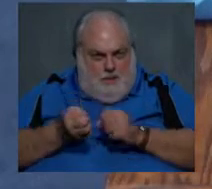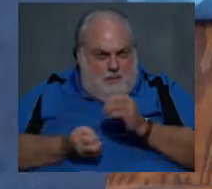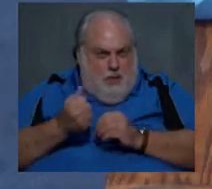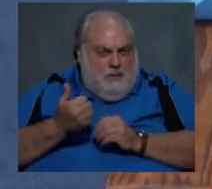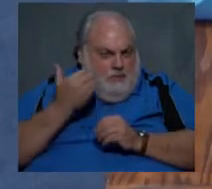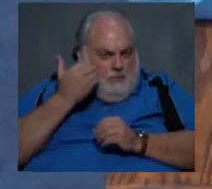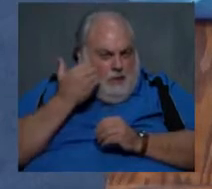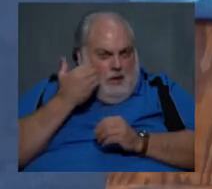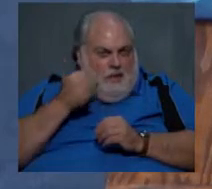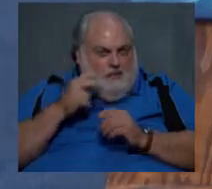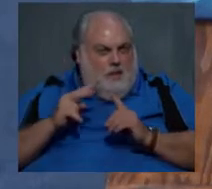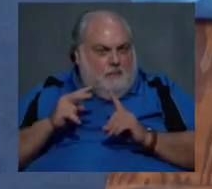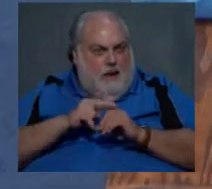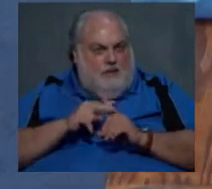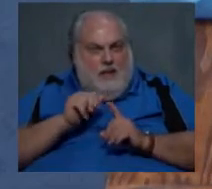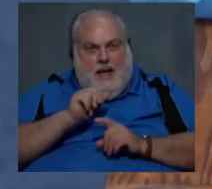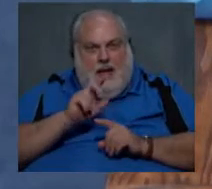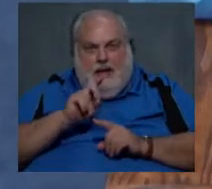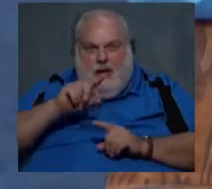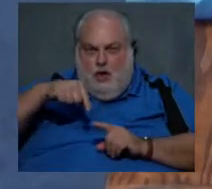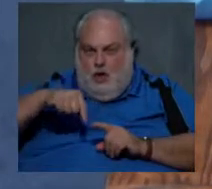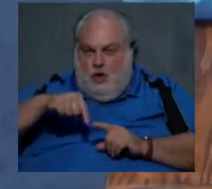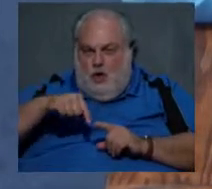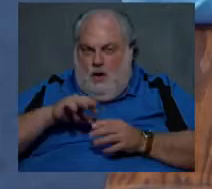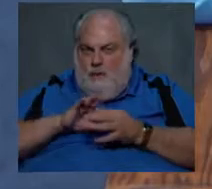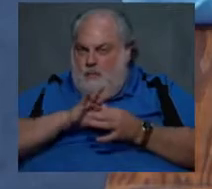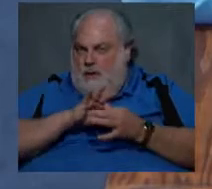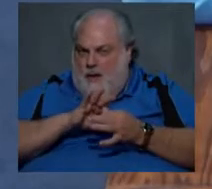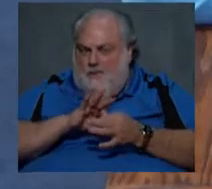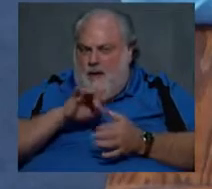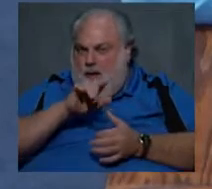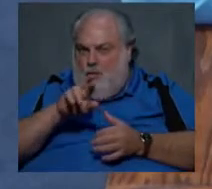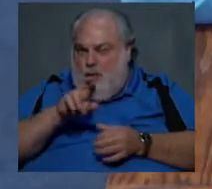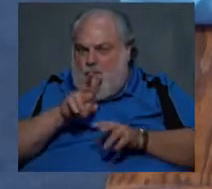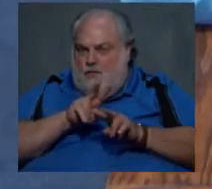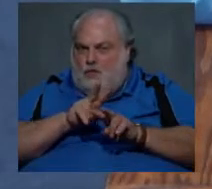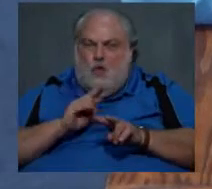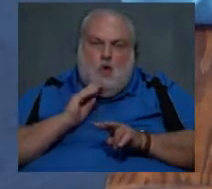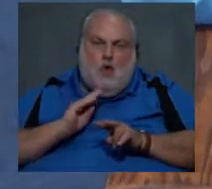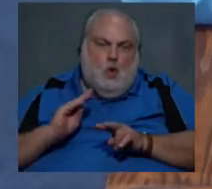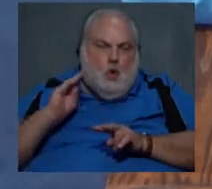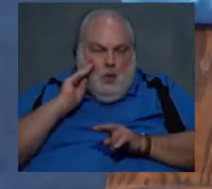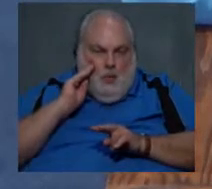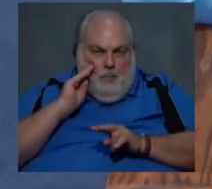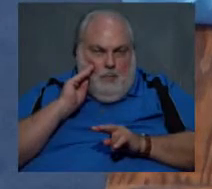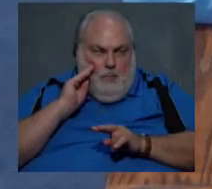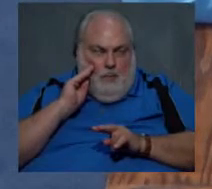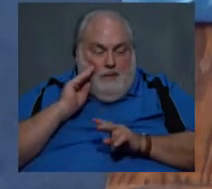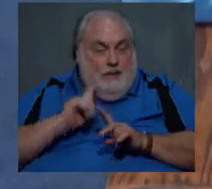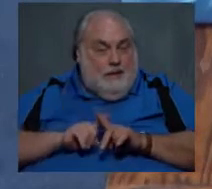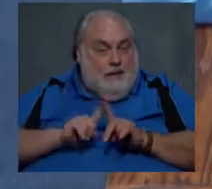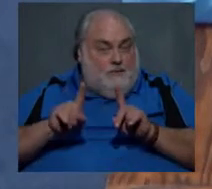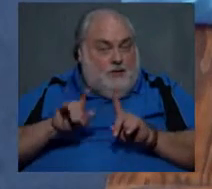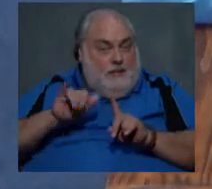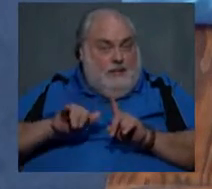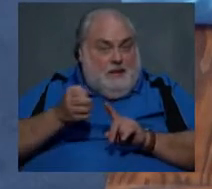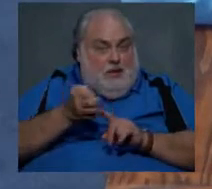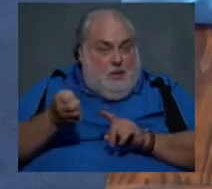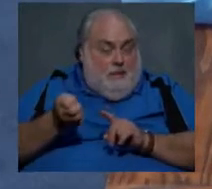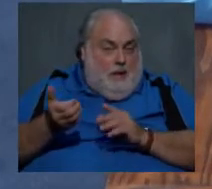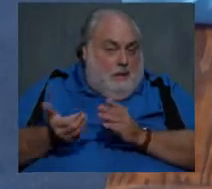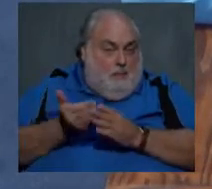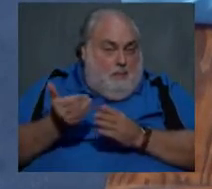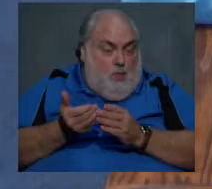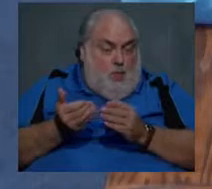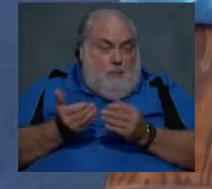they make the application to ADQ on behalf of Little Rock Funeral Home. What's different about this equipment and the newer